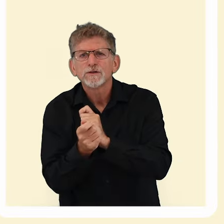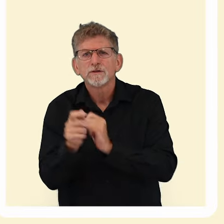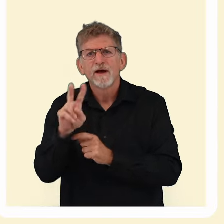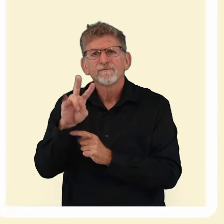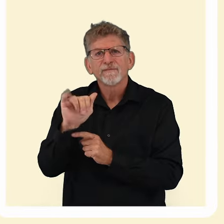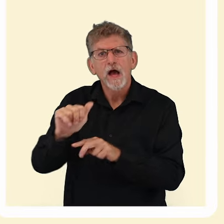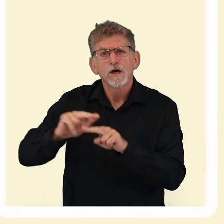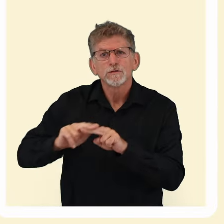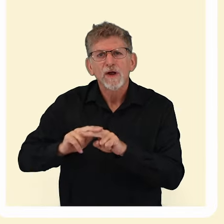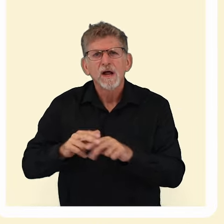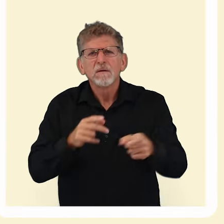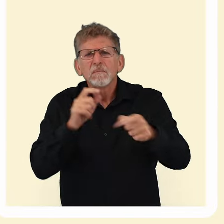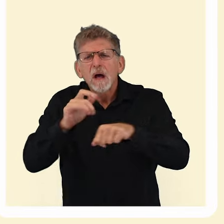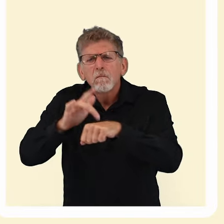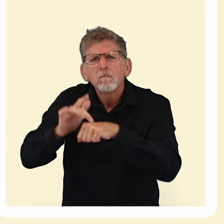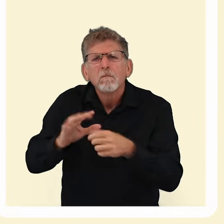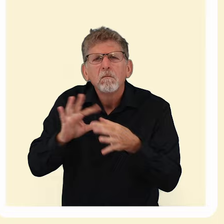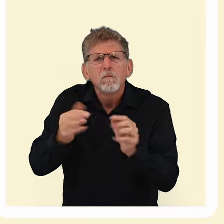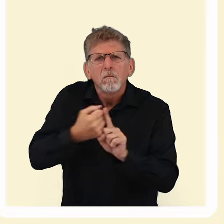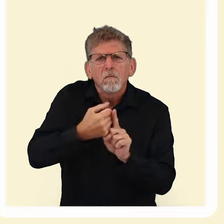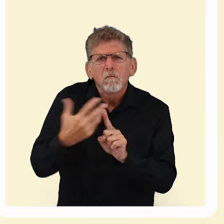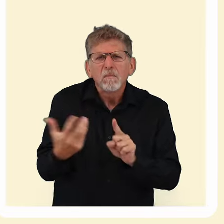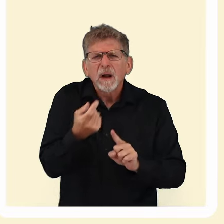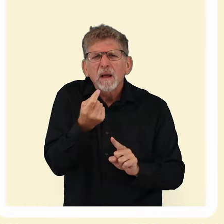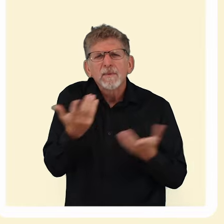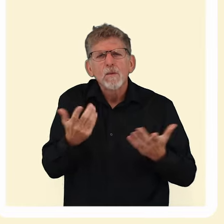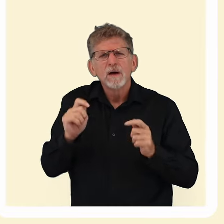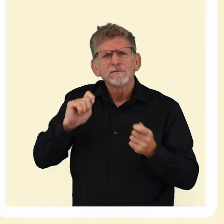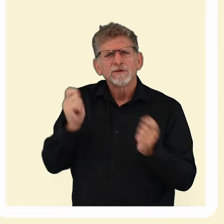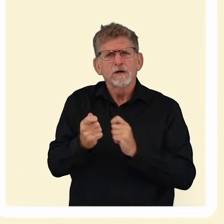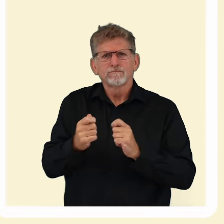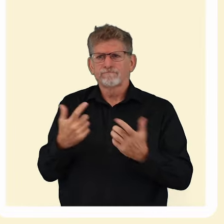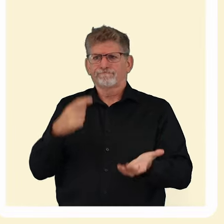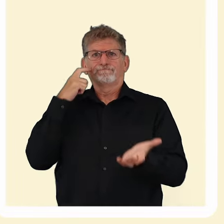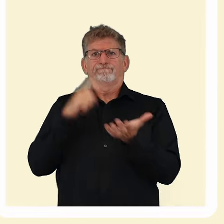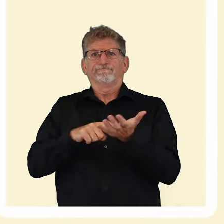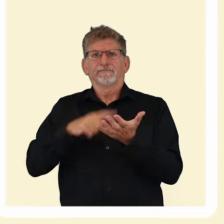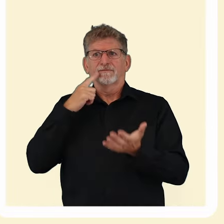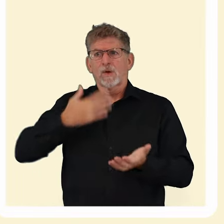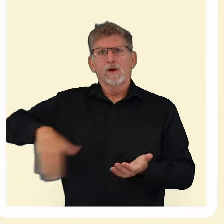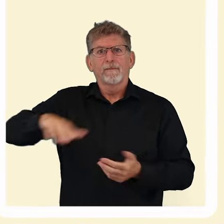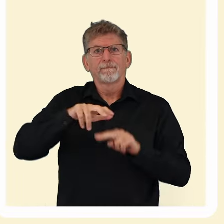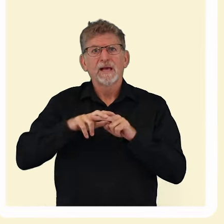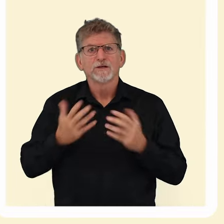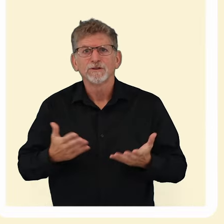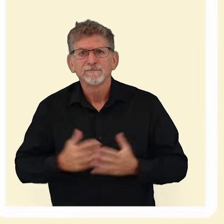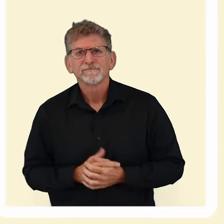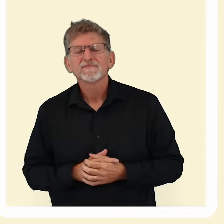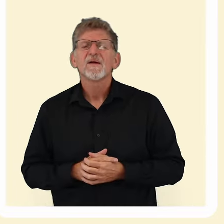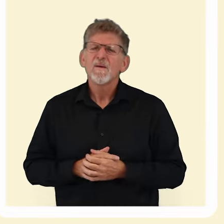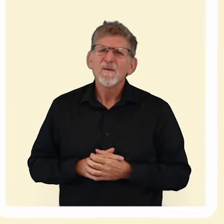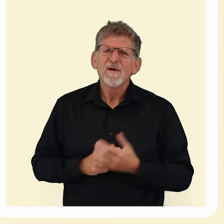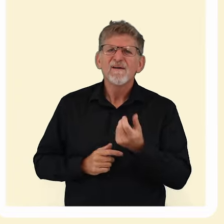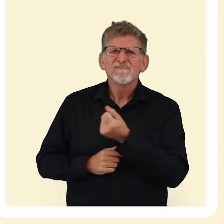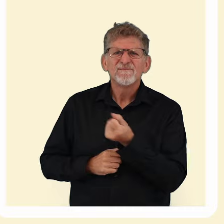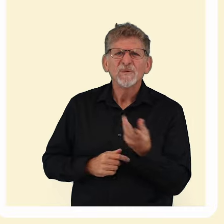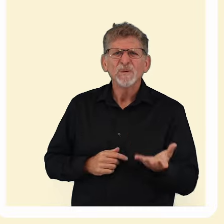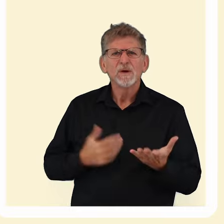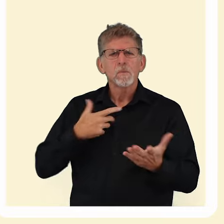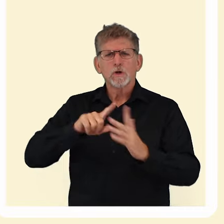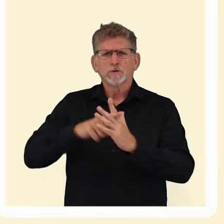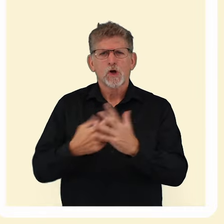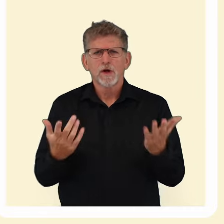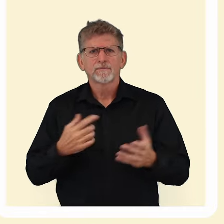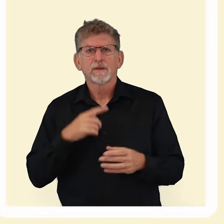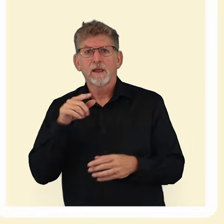for our passengers? Quite a few things, actually, but I want to start by saying that all that work, the modernization that